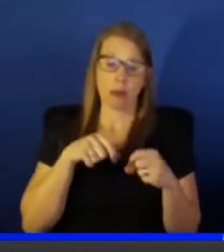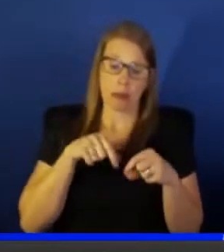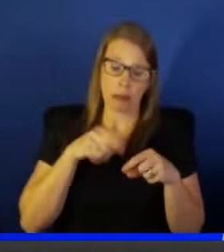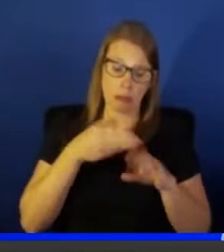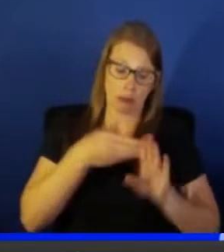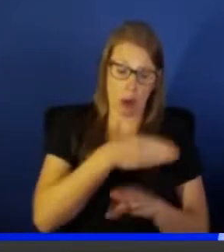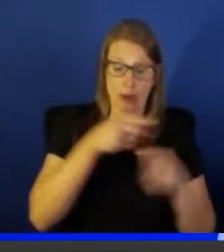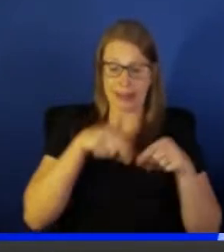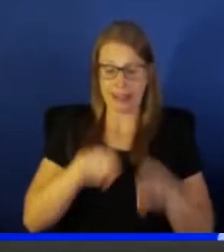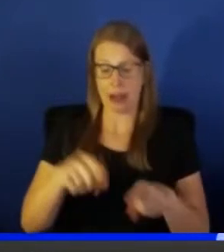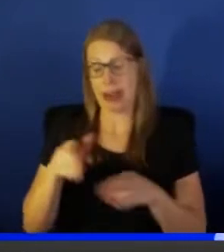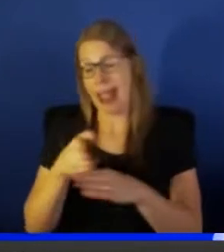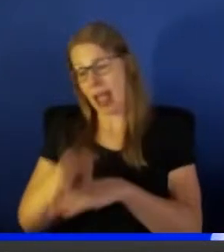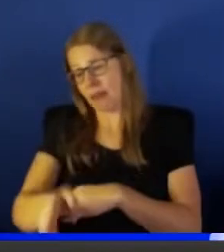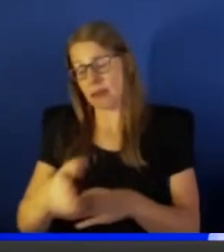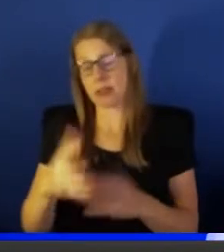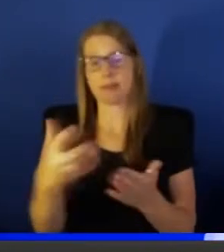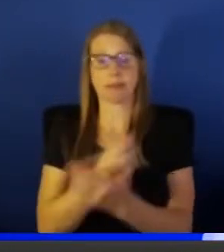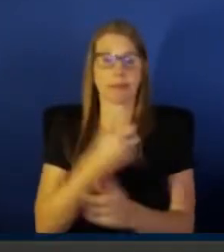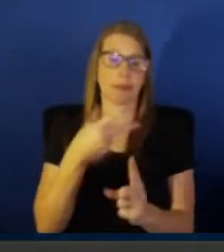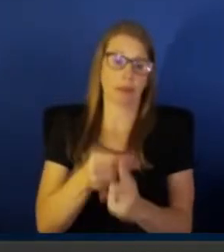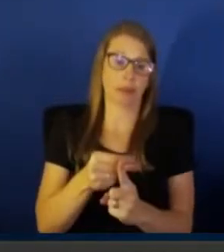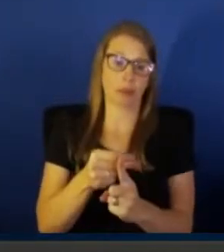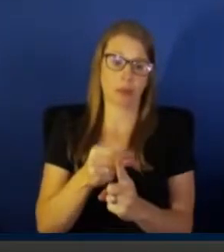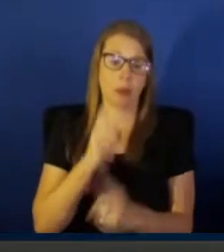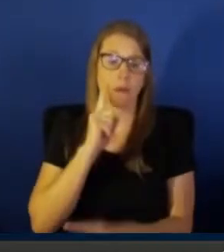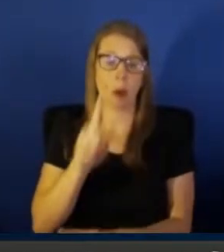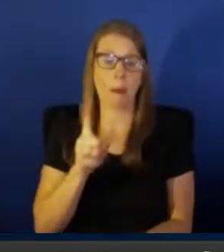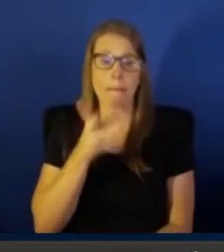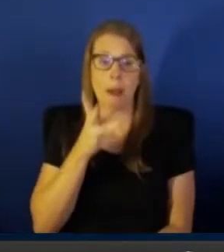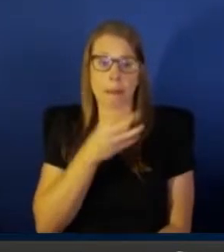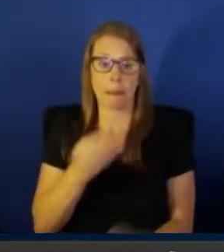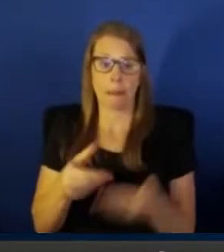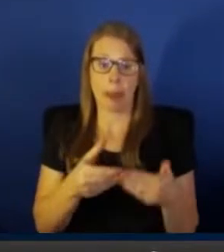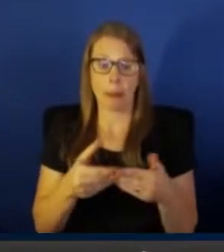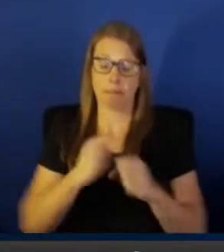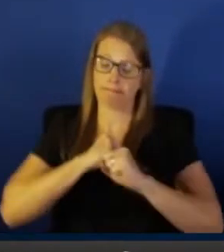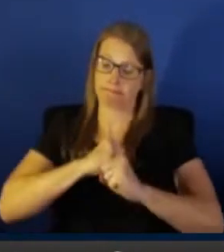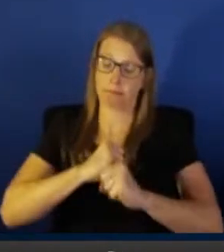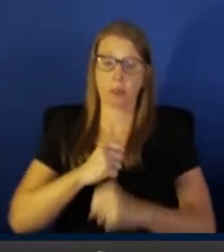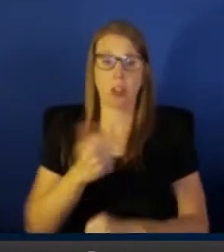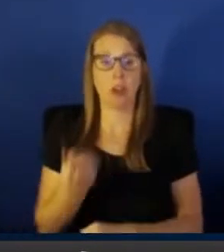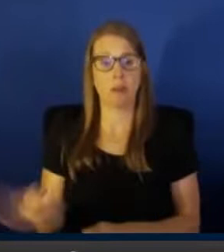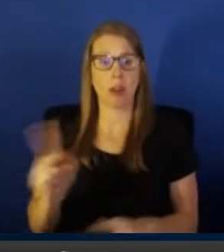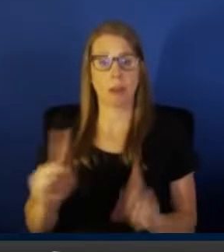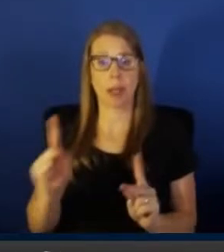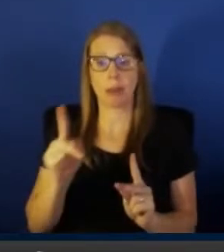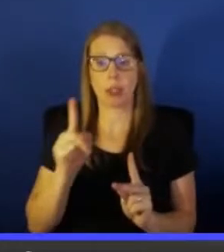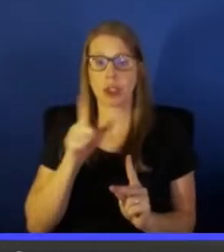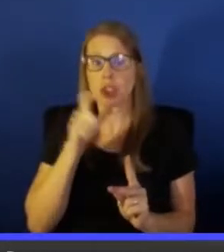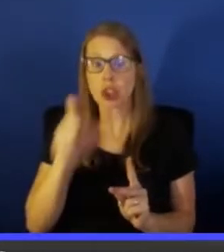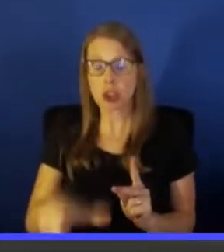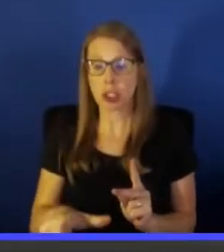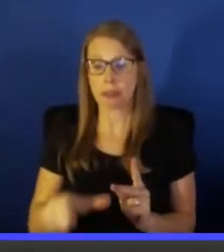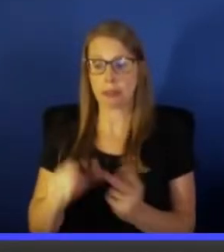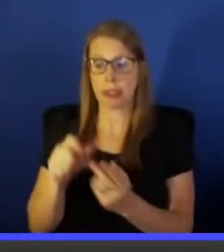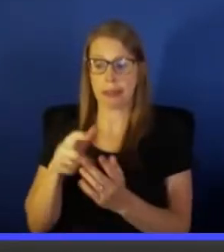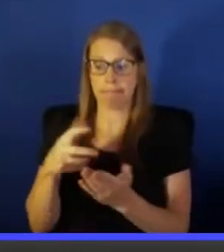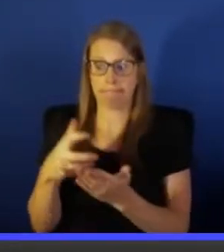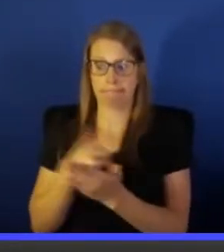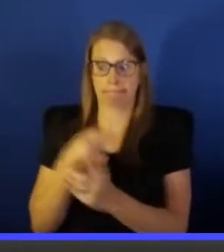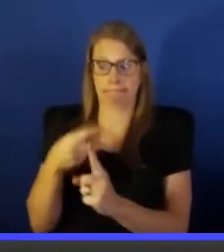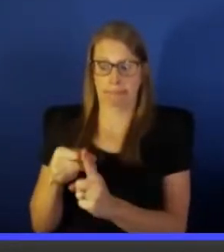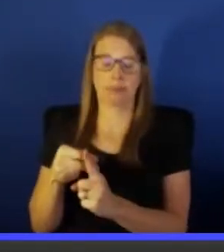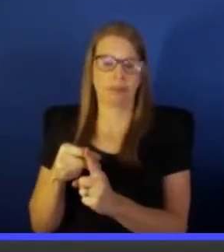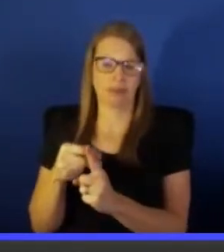really the healthiest thing for both mom and baby. Yeah, you've always said there's very few people on the list that should not be vaccinated. So we told you at the top of the update